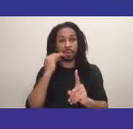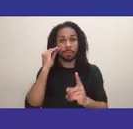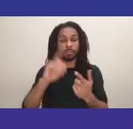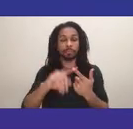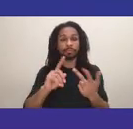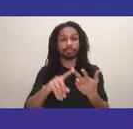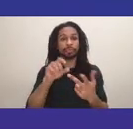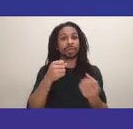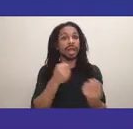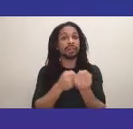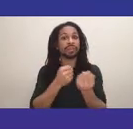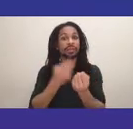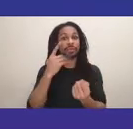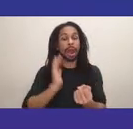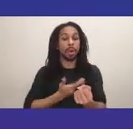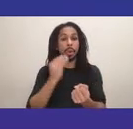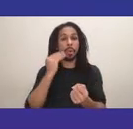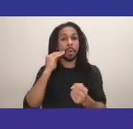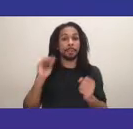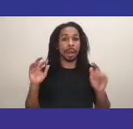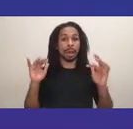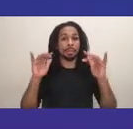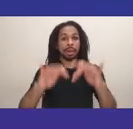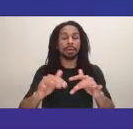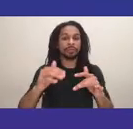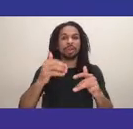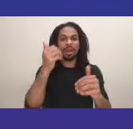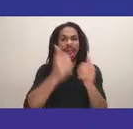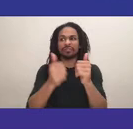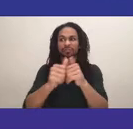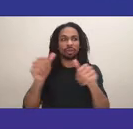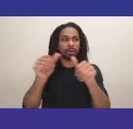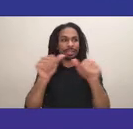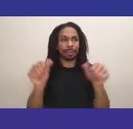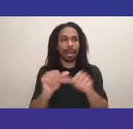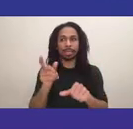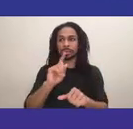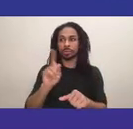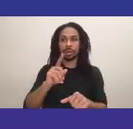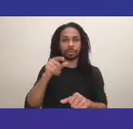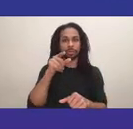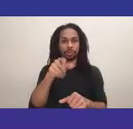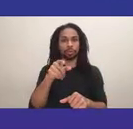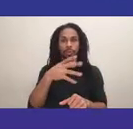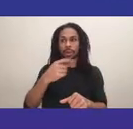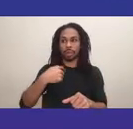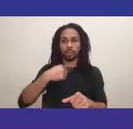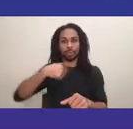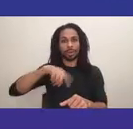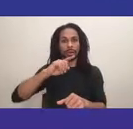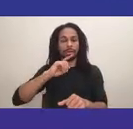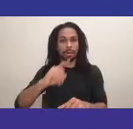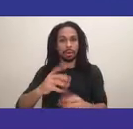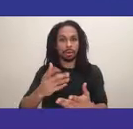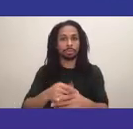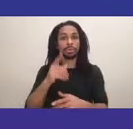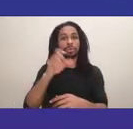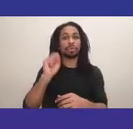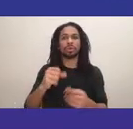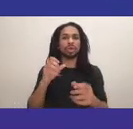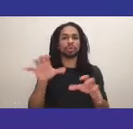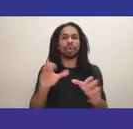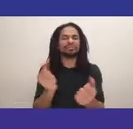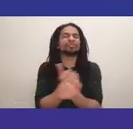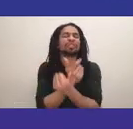our homecoming in every space that you are in. You can do everything you can to destroy white supremacy that keeps us locked out of our